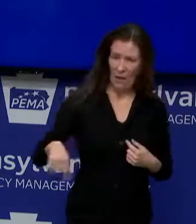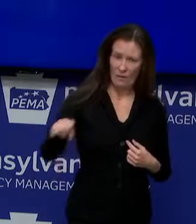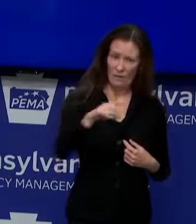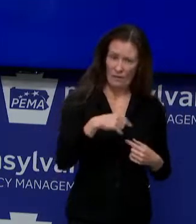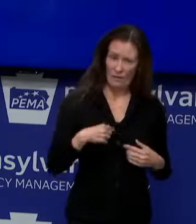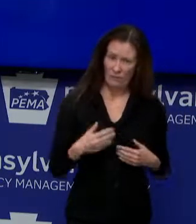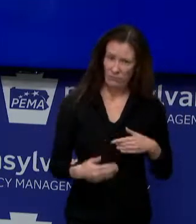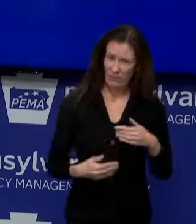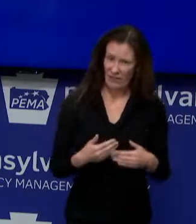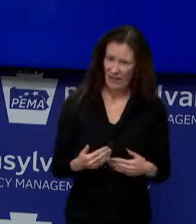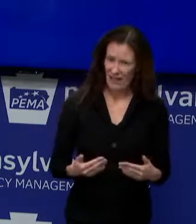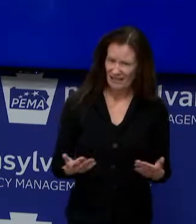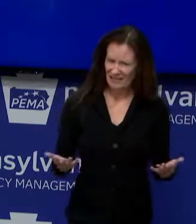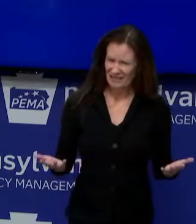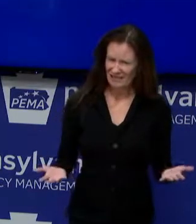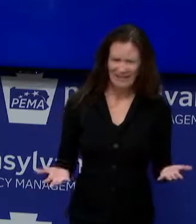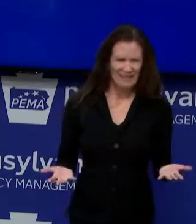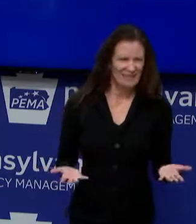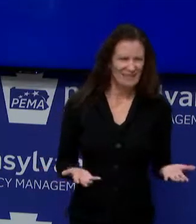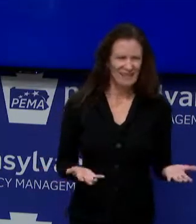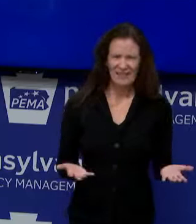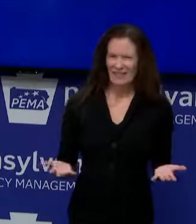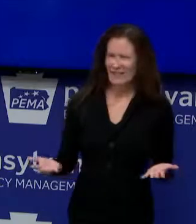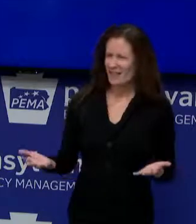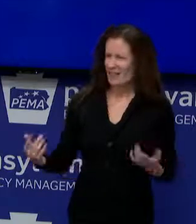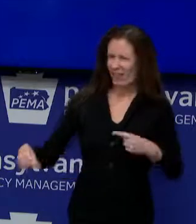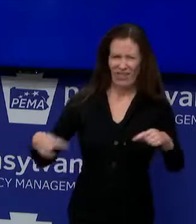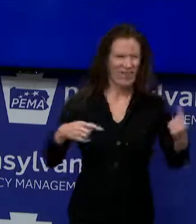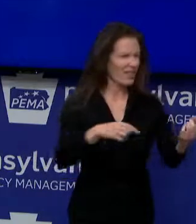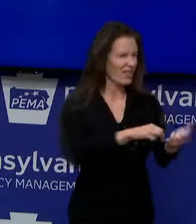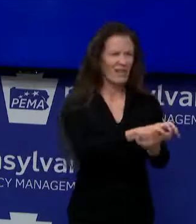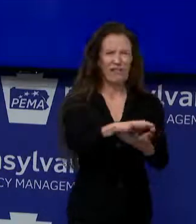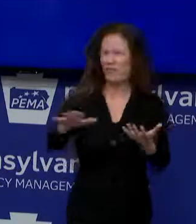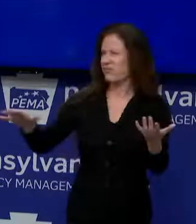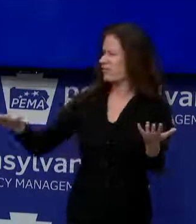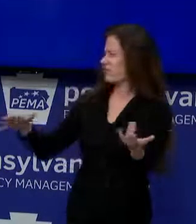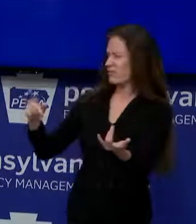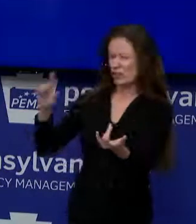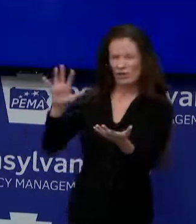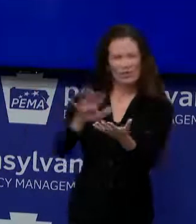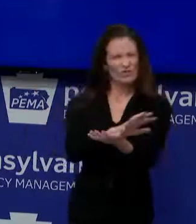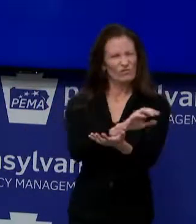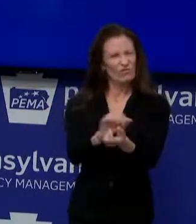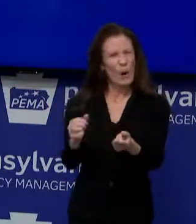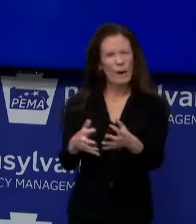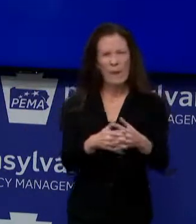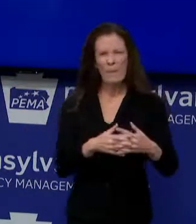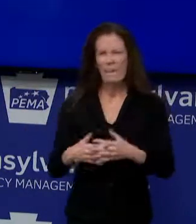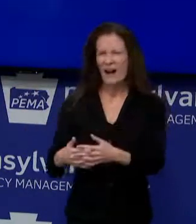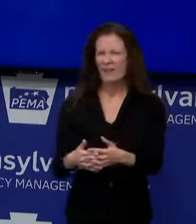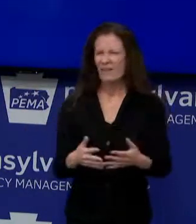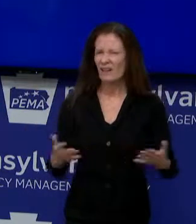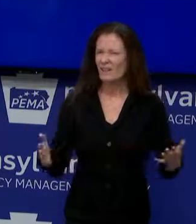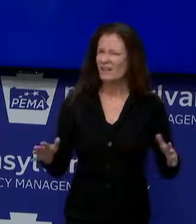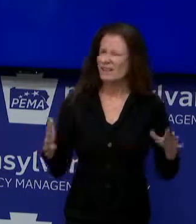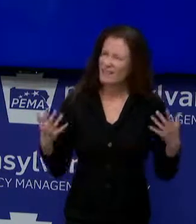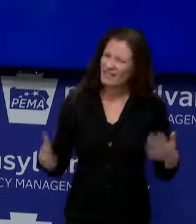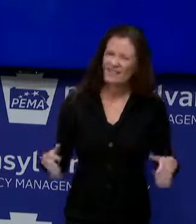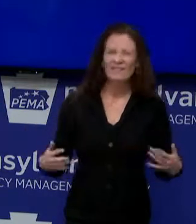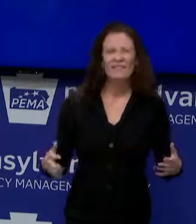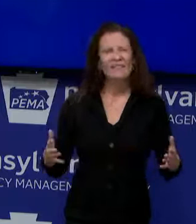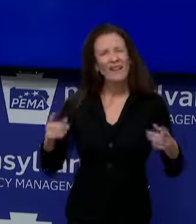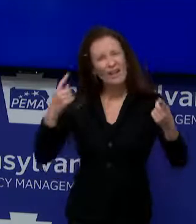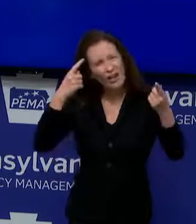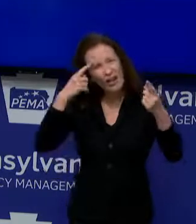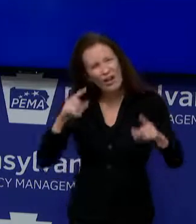system, is in any way helpful. So I'm hoping we can get back on the same page. We can all work together and say, let's forget the